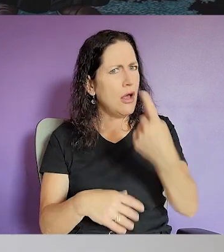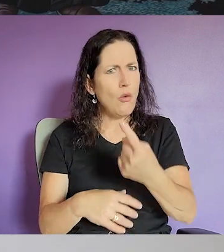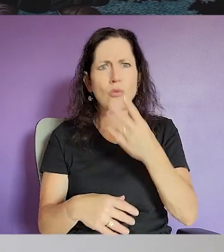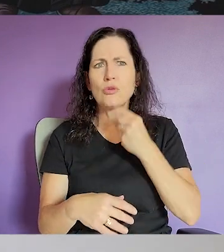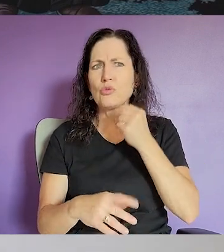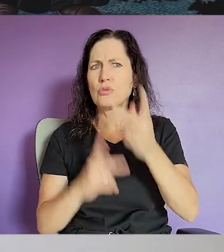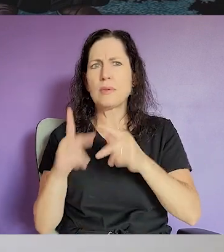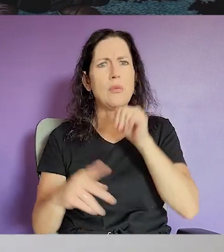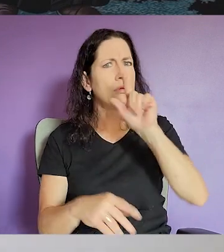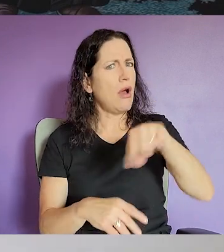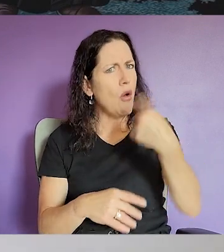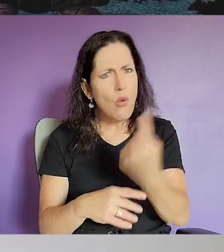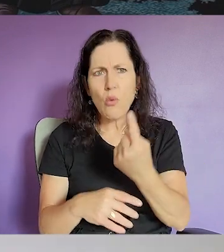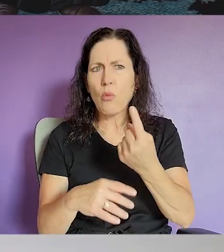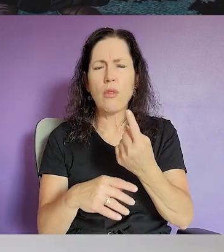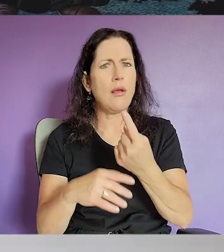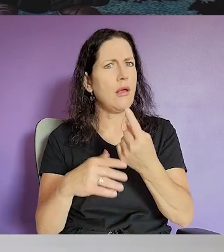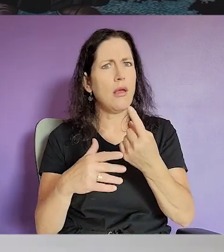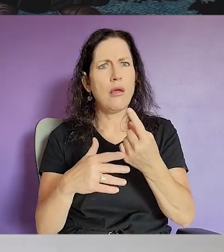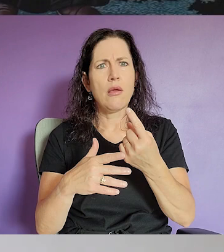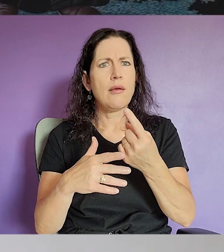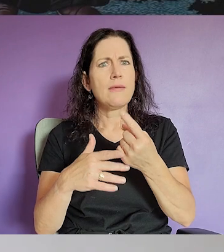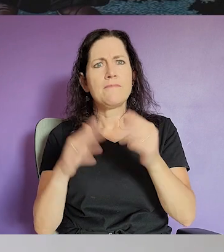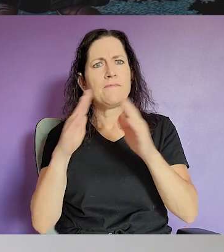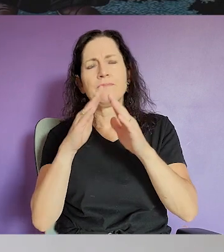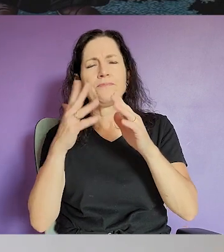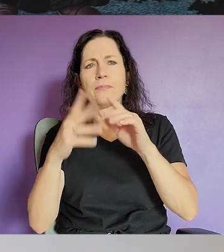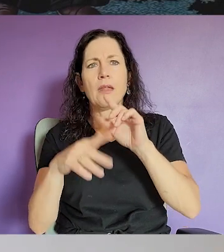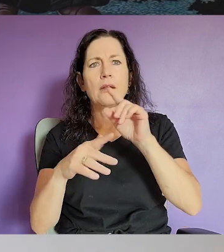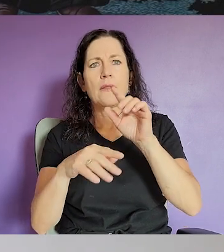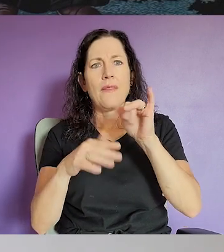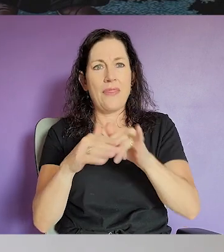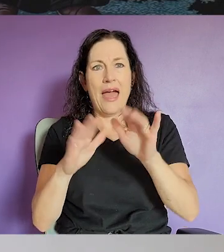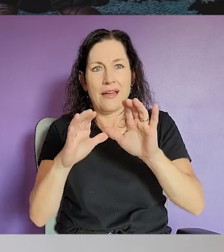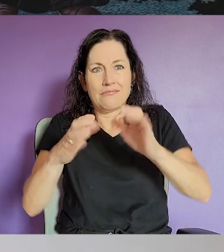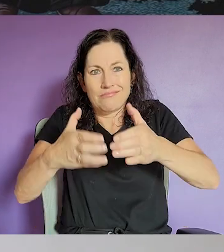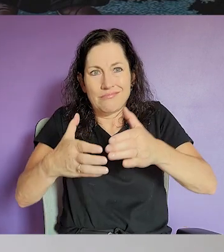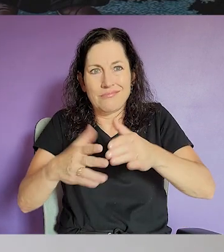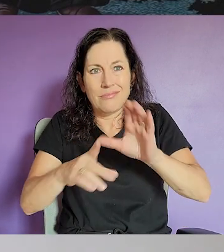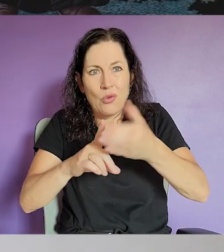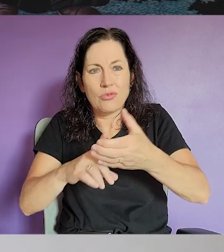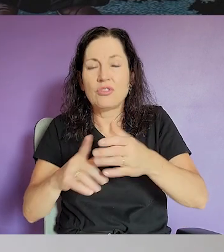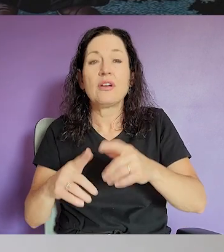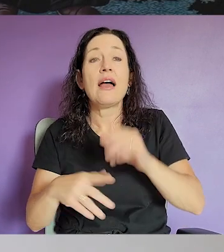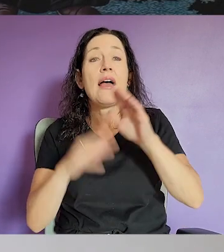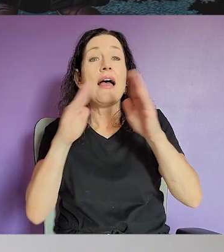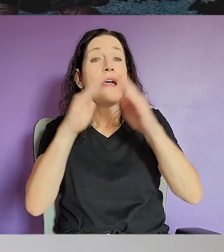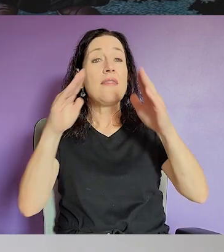the synagogues. The house of God is the world